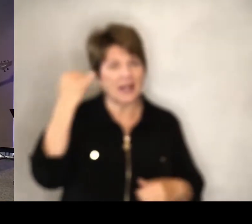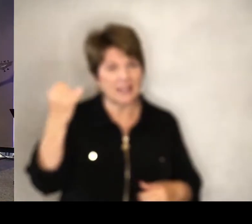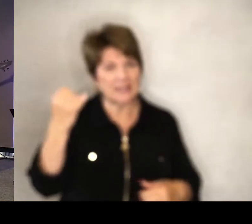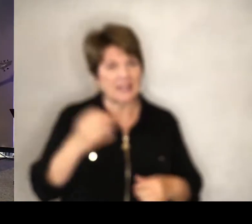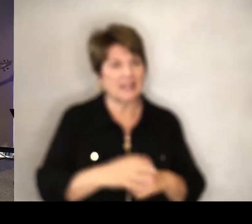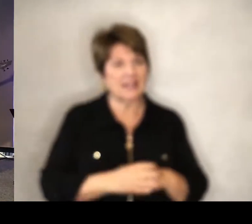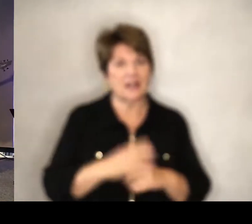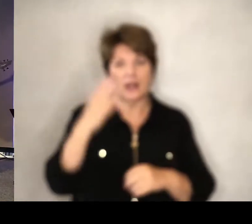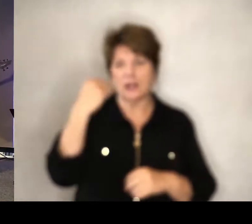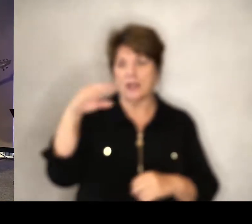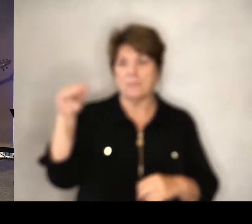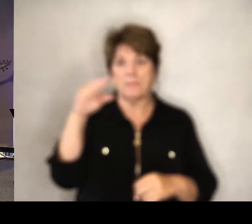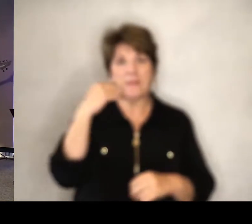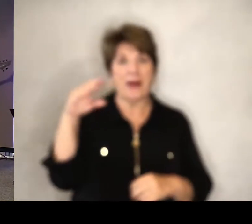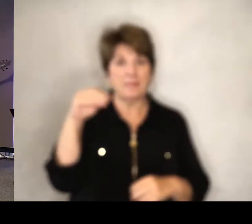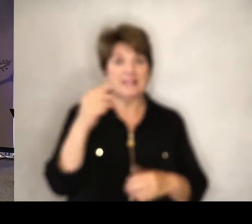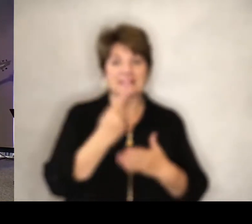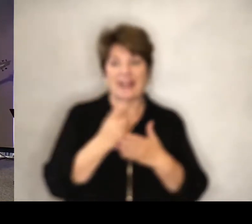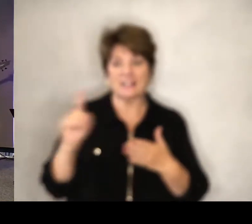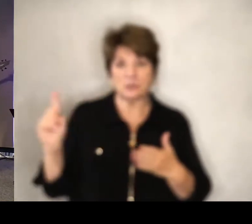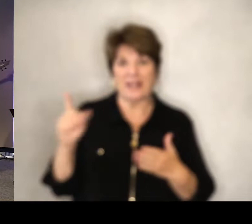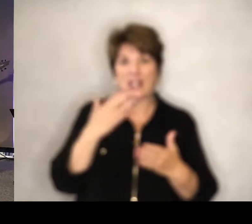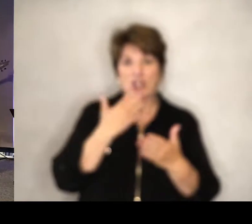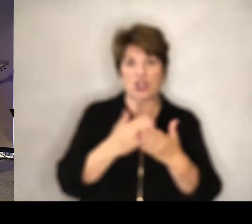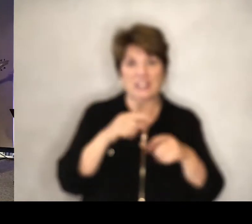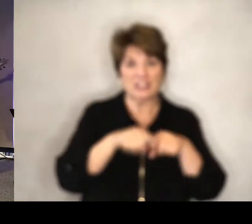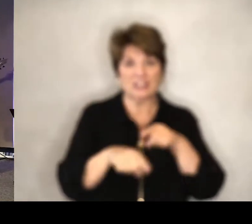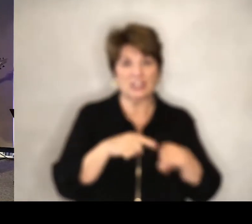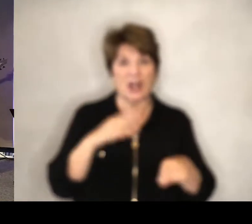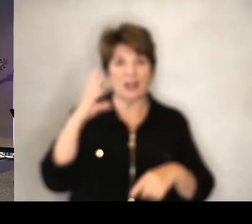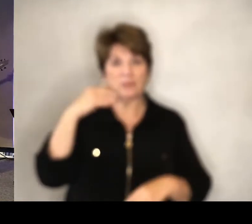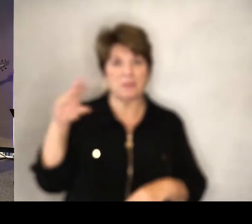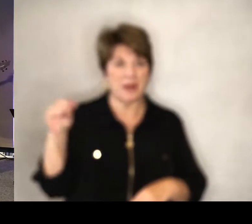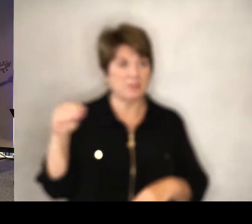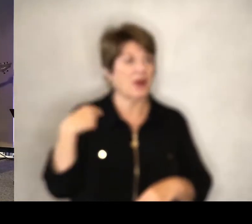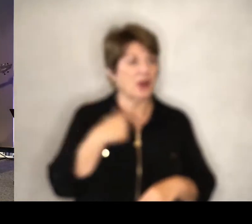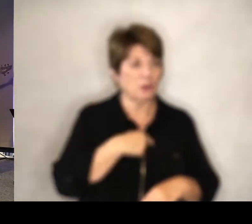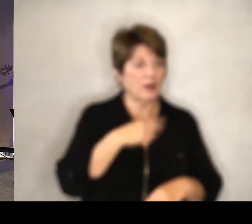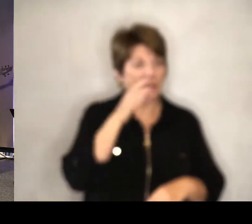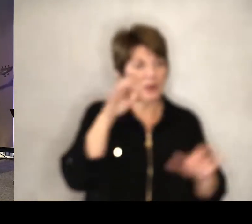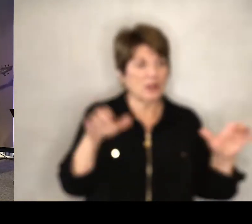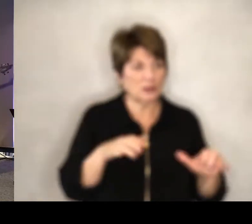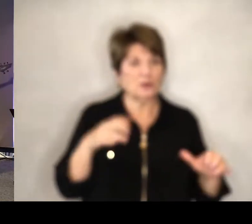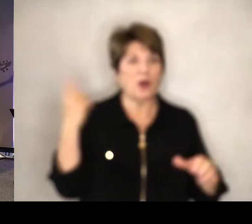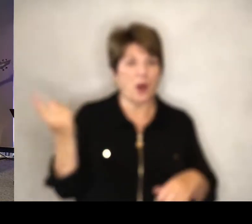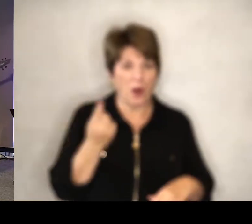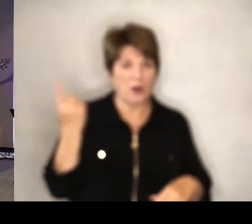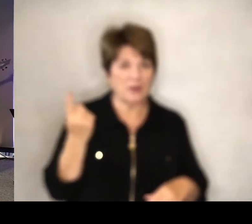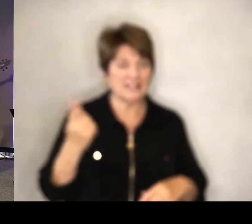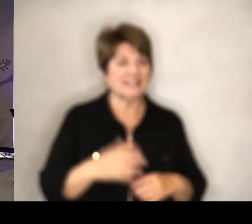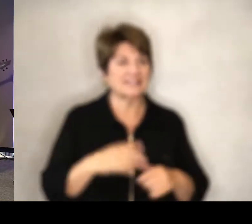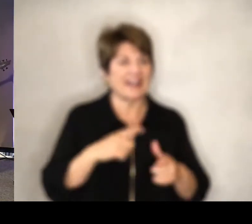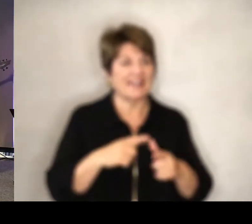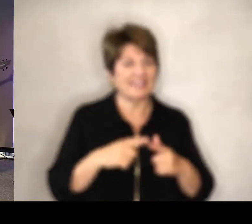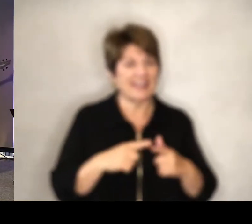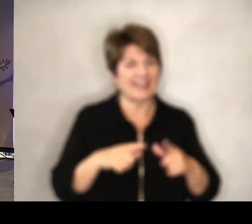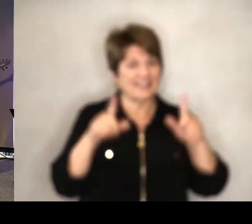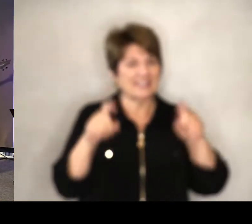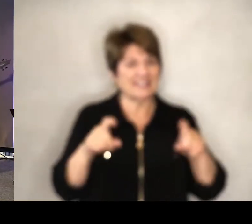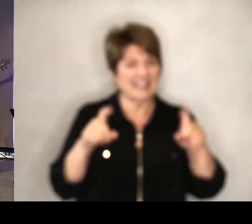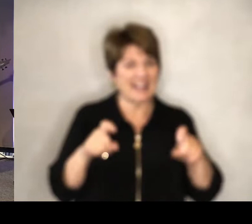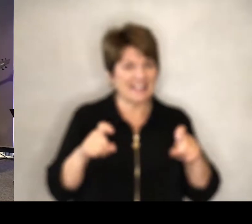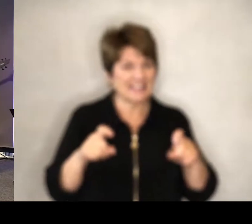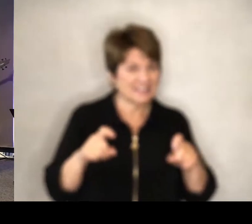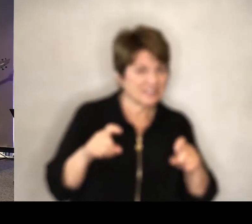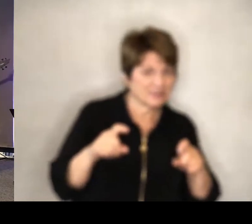sock puppets last week went over so well that we were going to just do sock puppets all the time. Yeah. And then the studies came back and they told